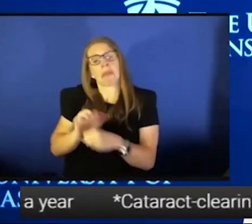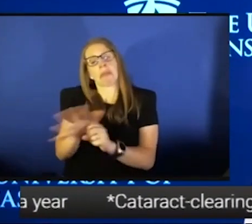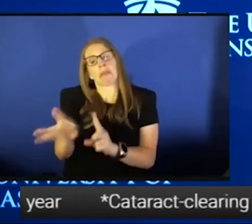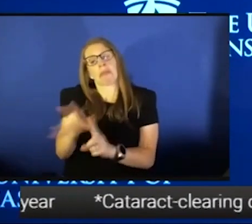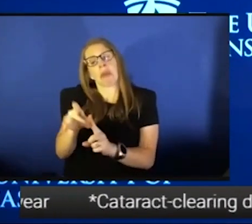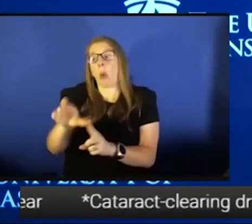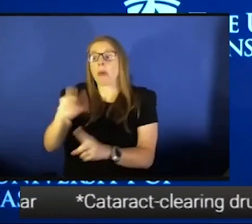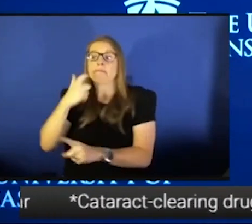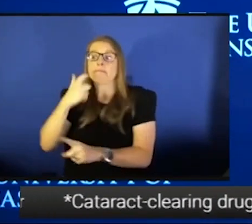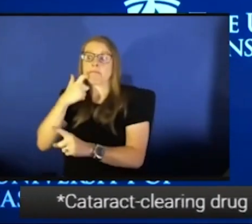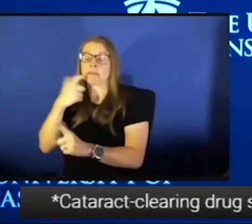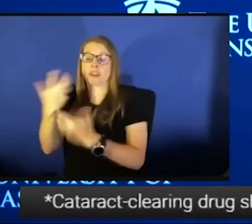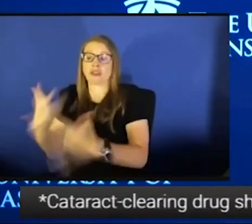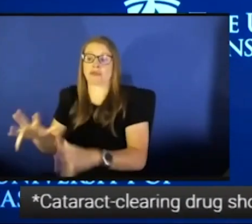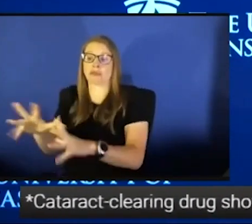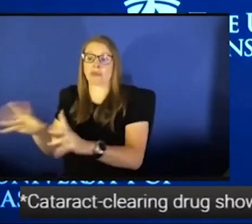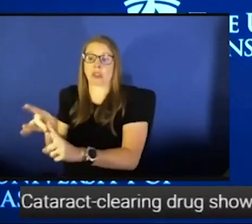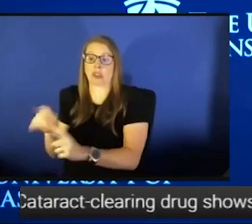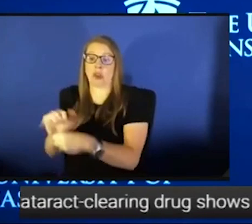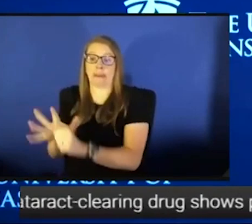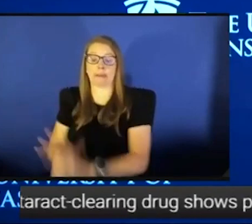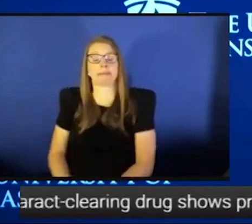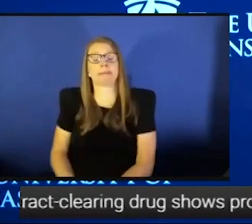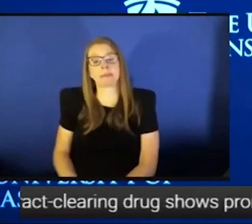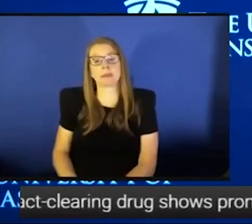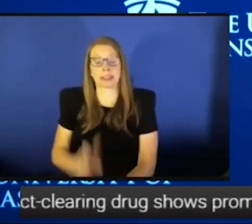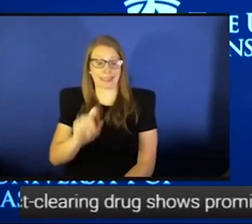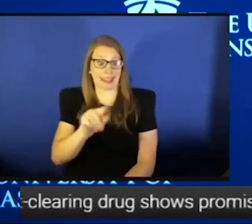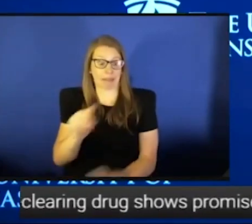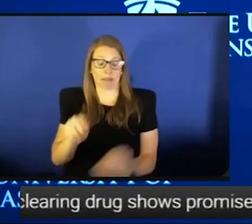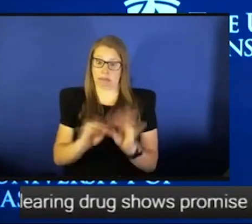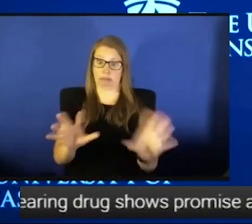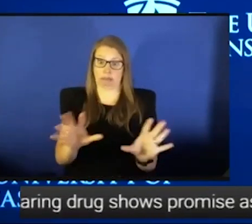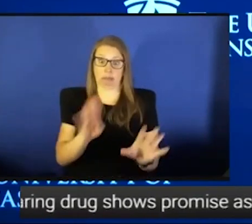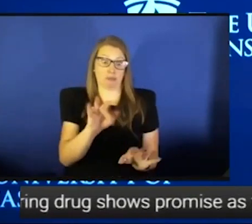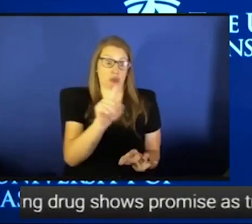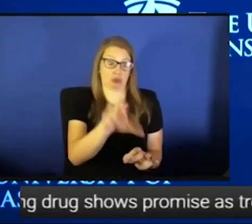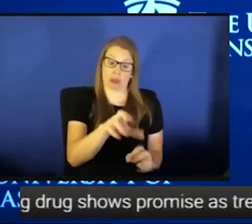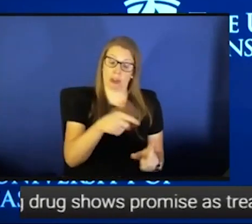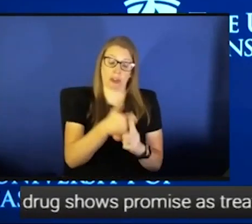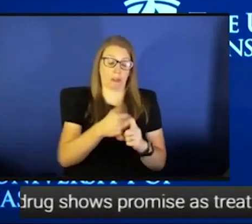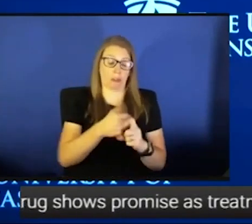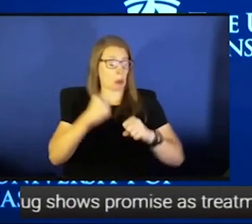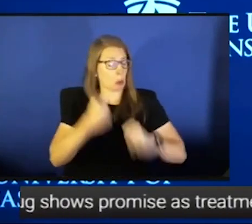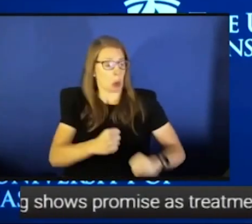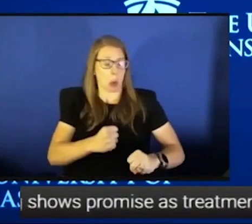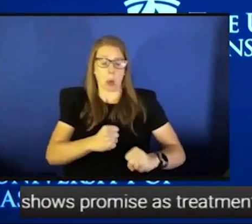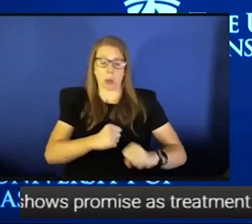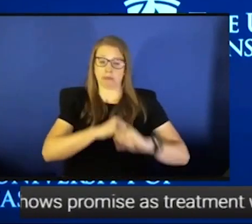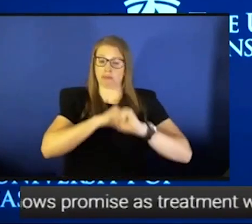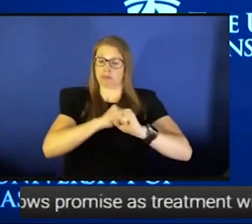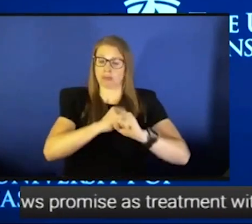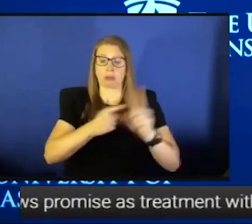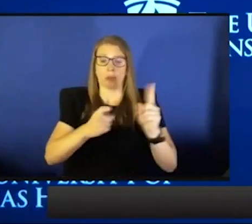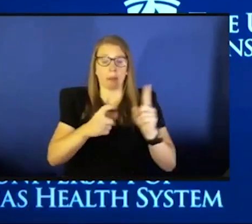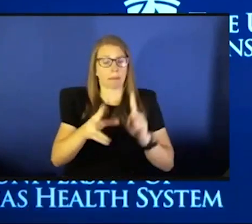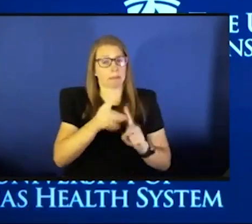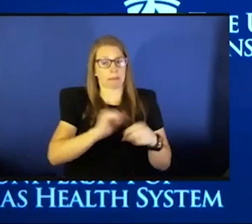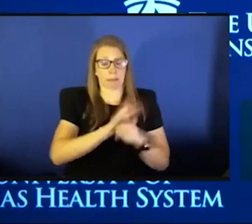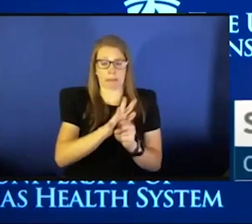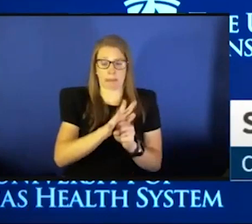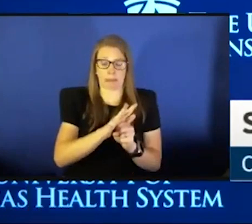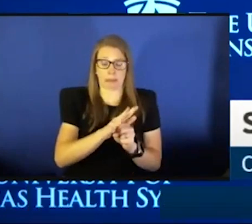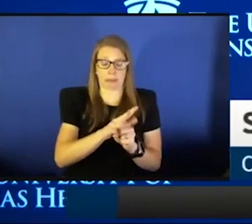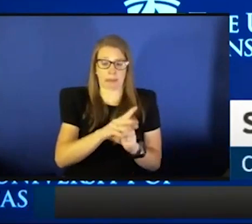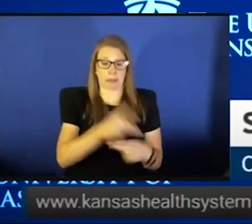COVID. And the data is pretty clear. If you had all your booster shots, you got a lot of safety. Yeah. If you've had a COVID and your booster shots, you